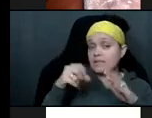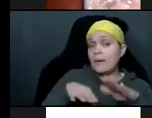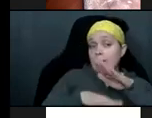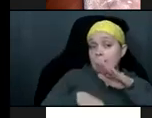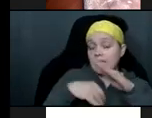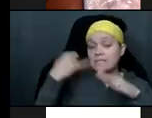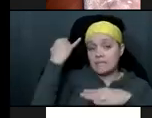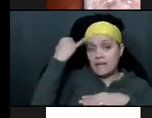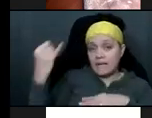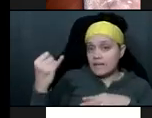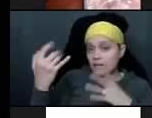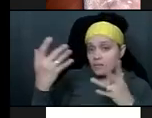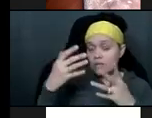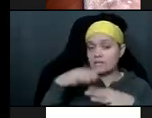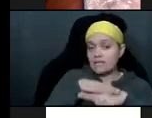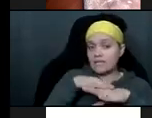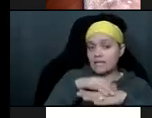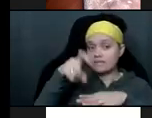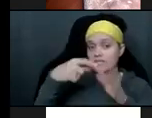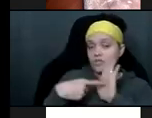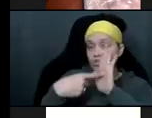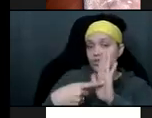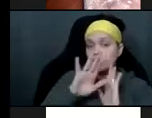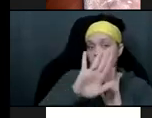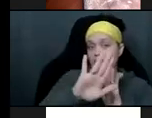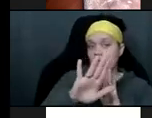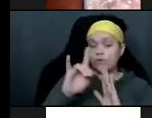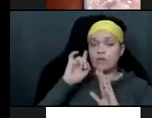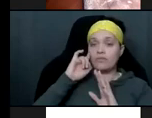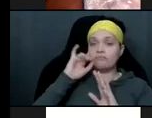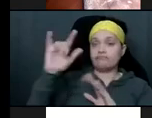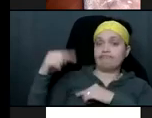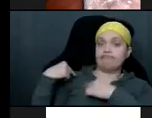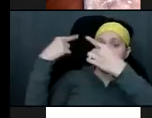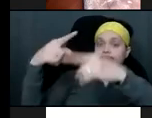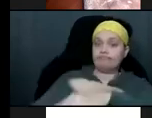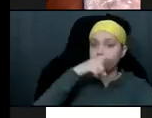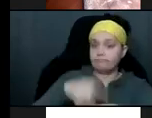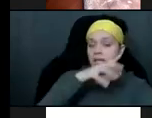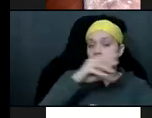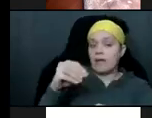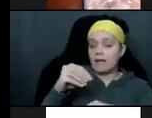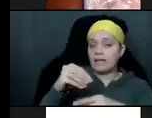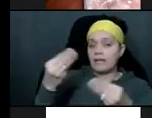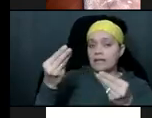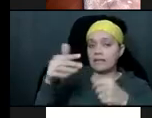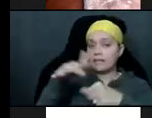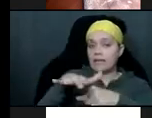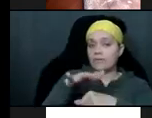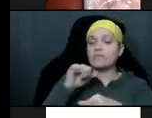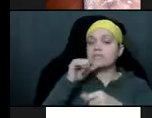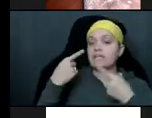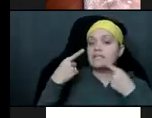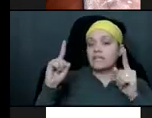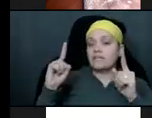the idea was that the natives needed to show that they had been there for a long time and that the land was not